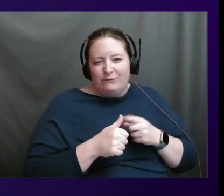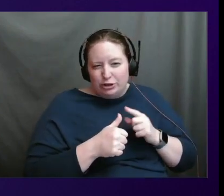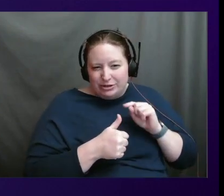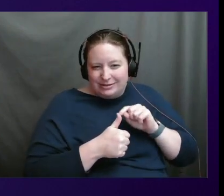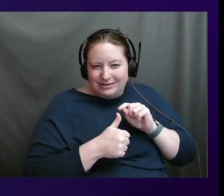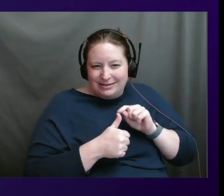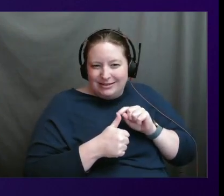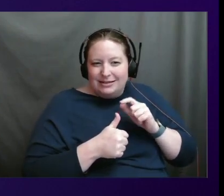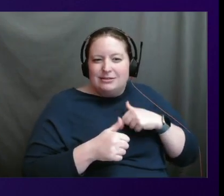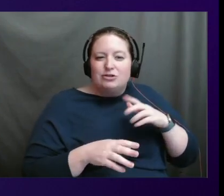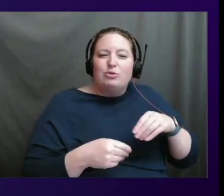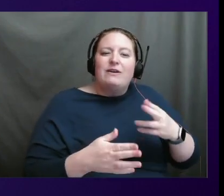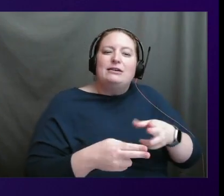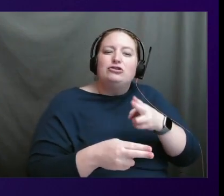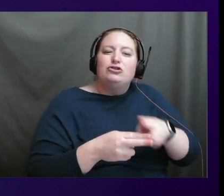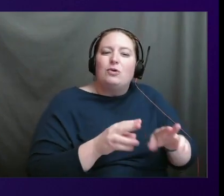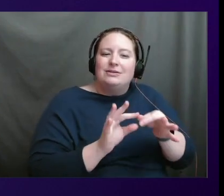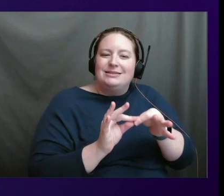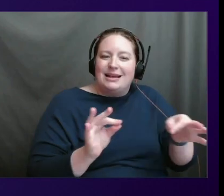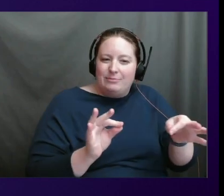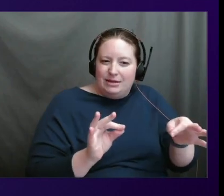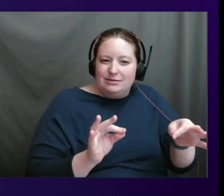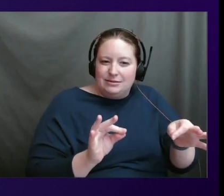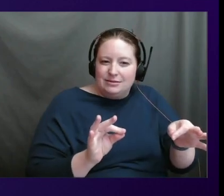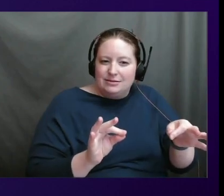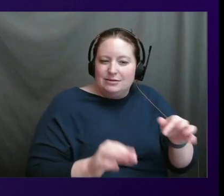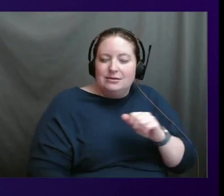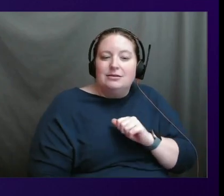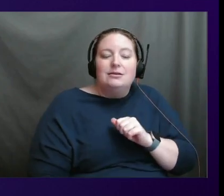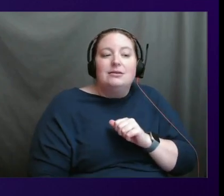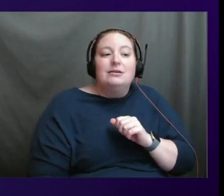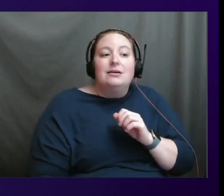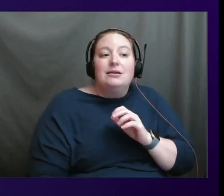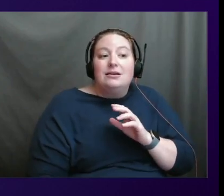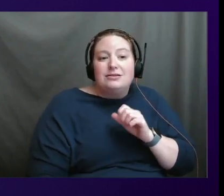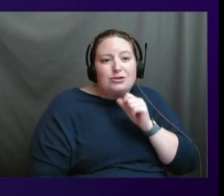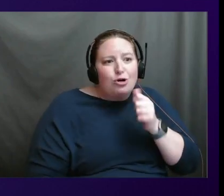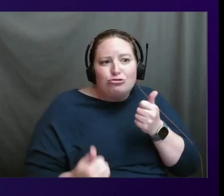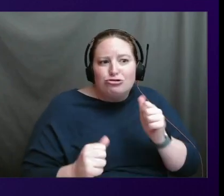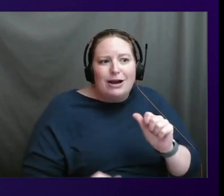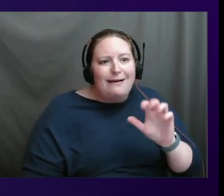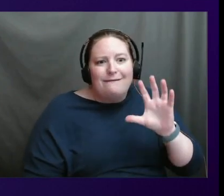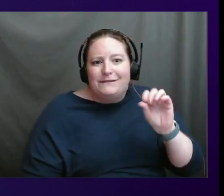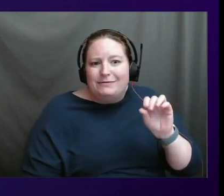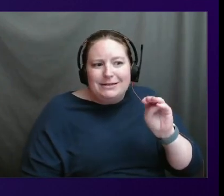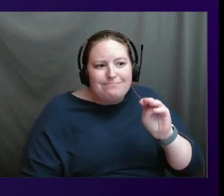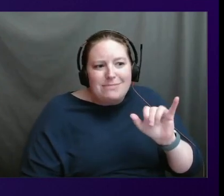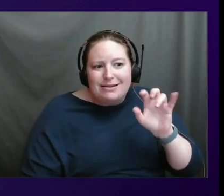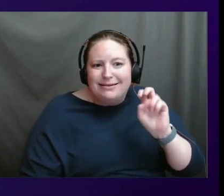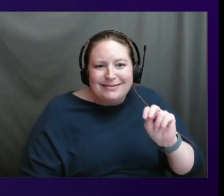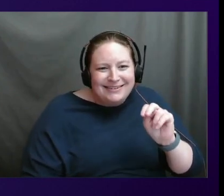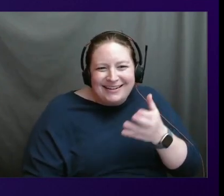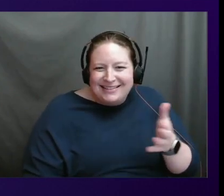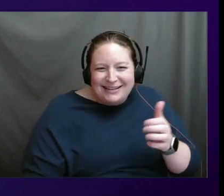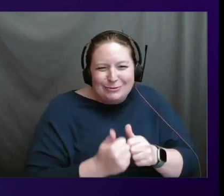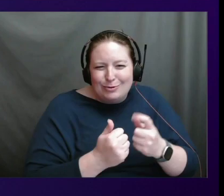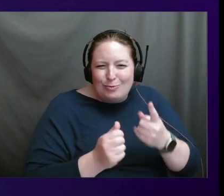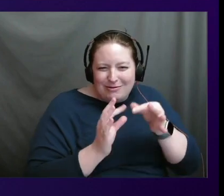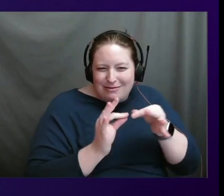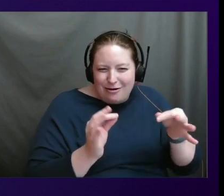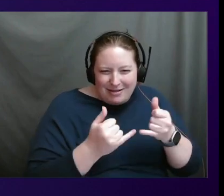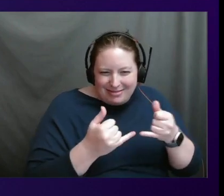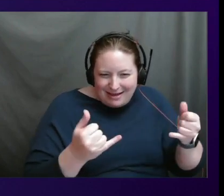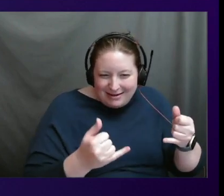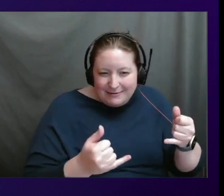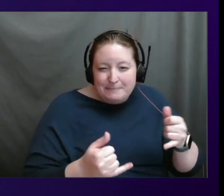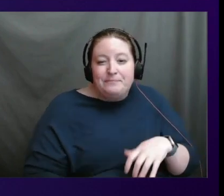really short statements that it can work with. So don't try and do 50 million things with one comment line. Write a comment line that's like, so in